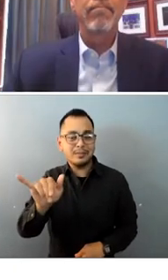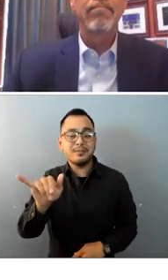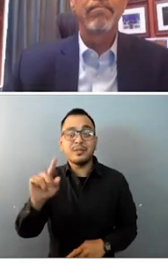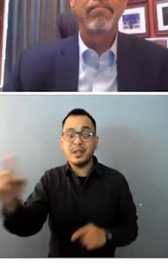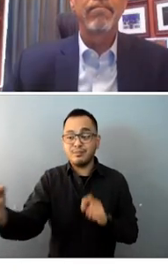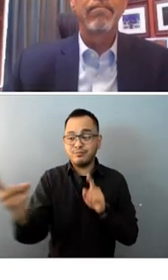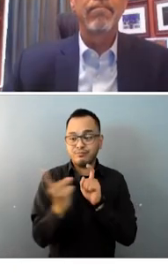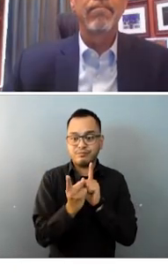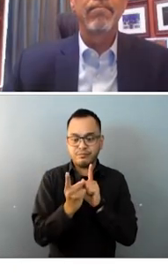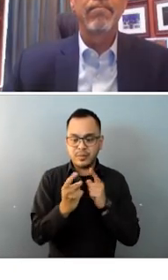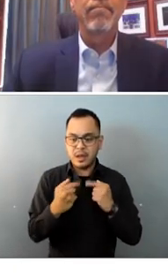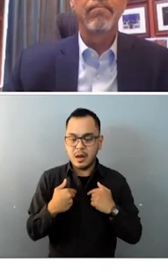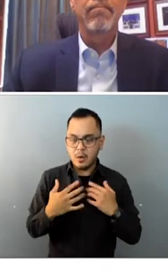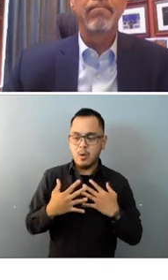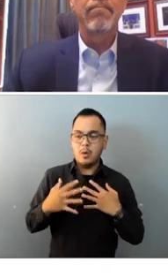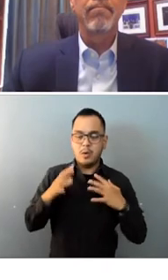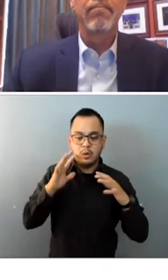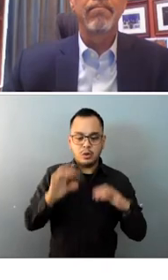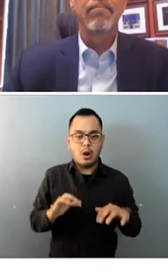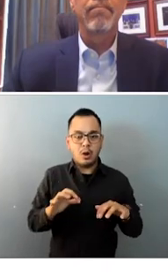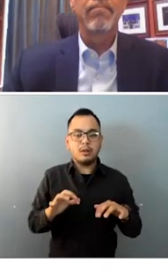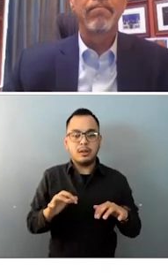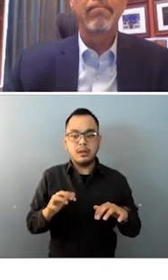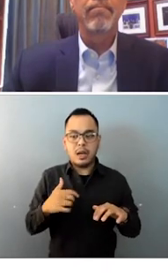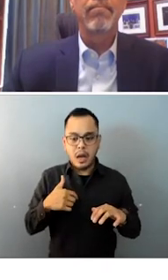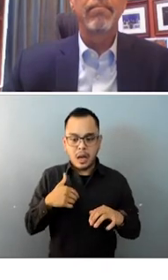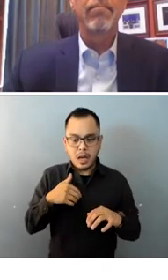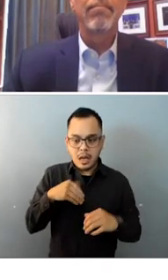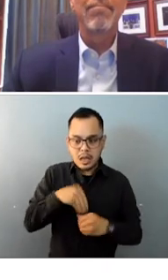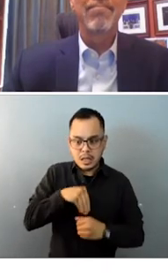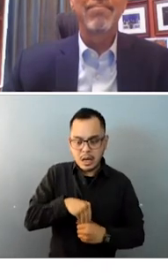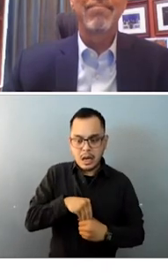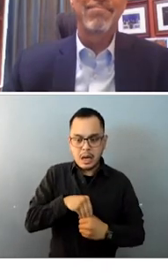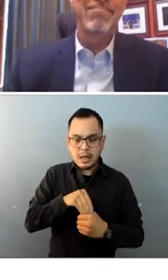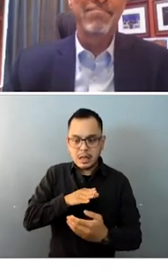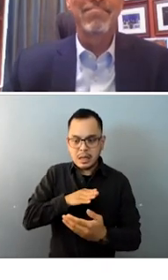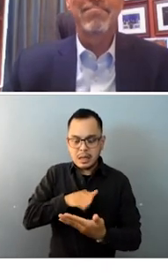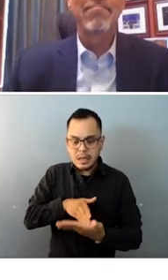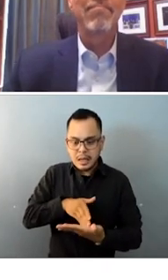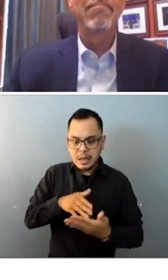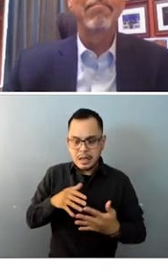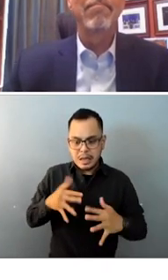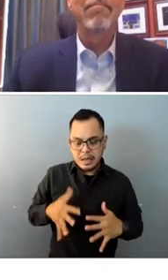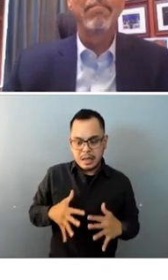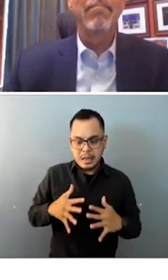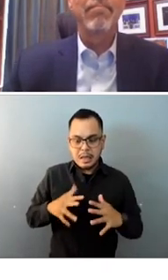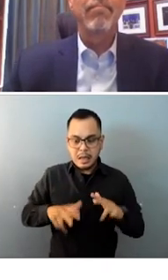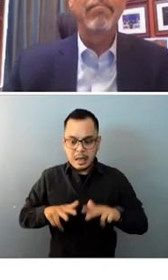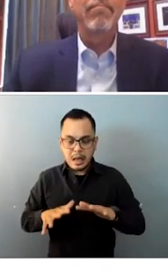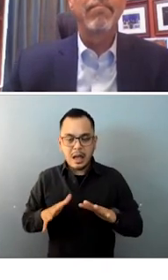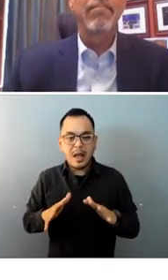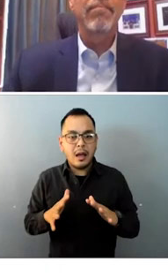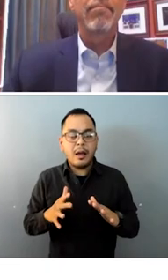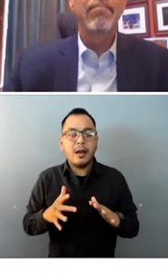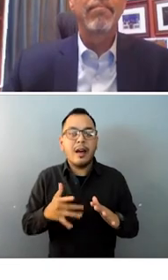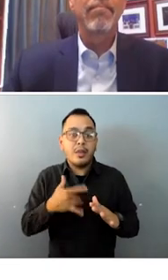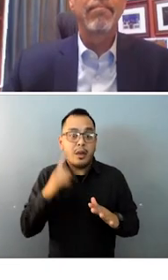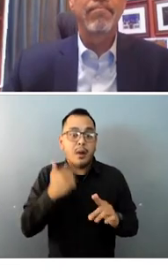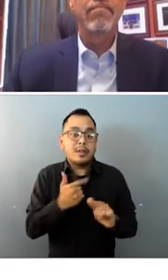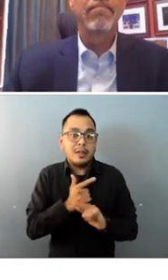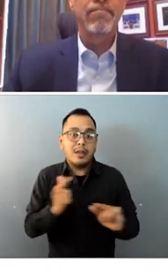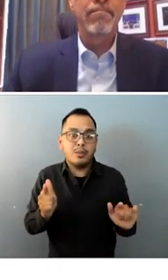internalized homophobia. I was shocked at myself because I thought I was a liberal person. But, they always say it's different when it's your